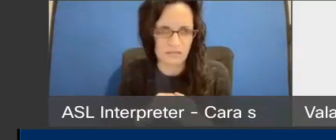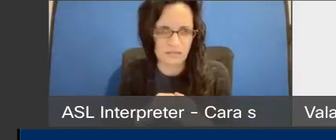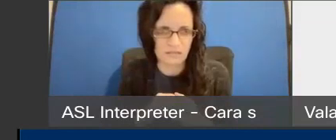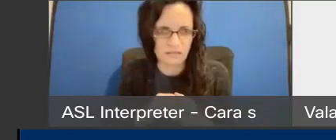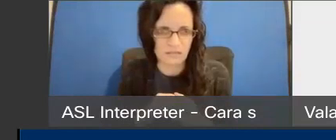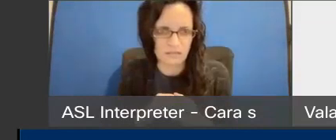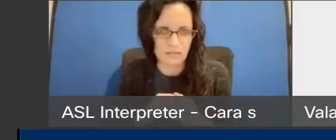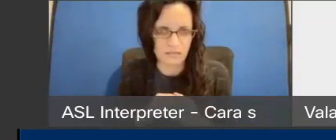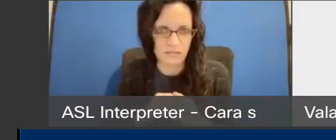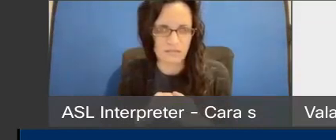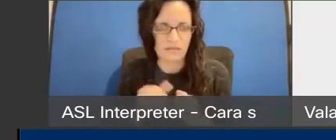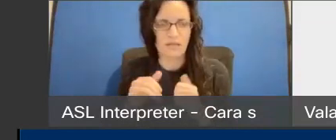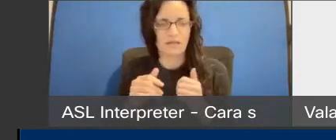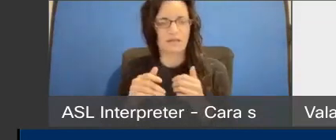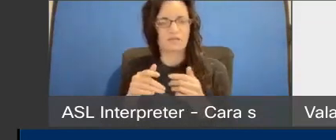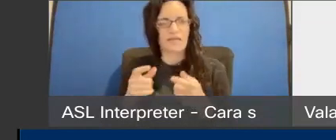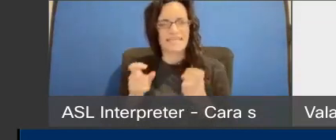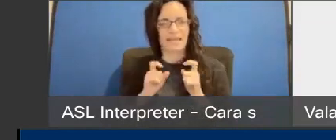plan.